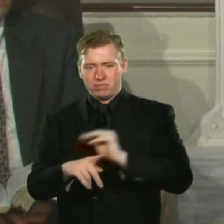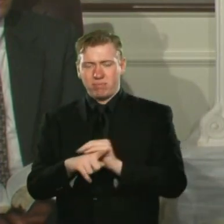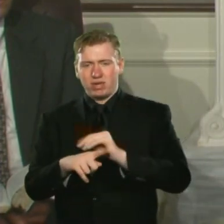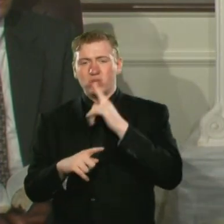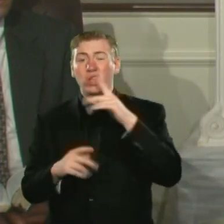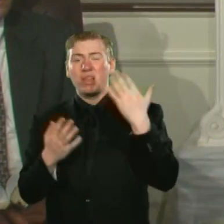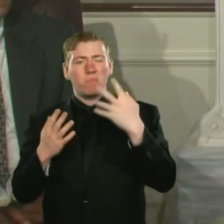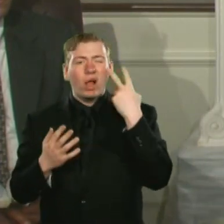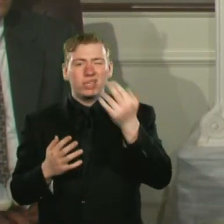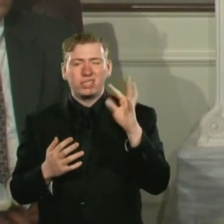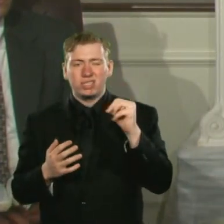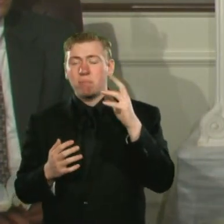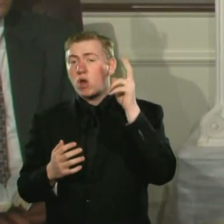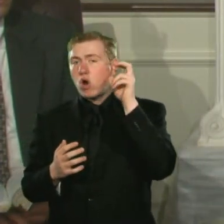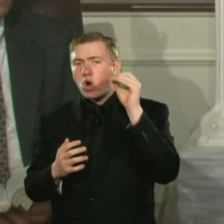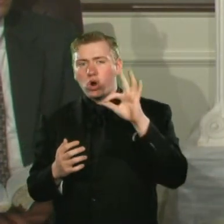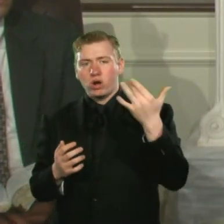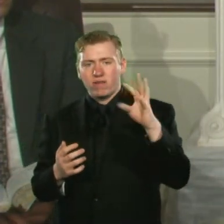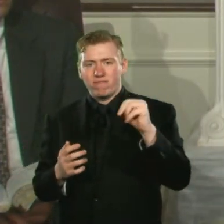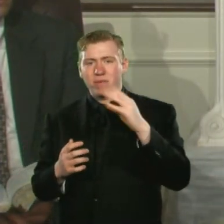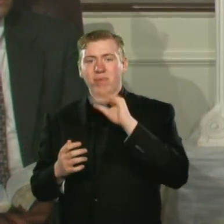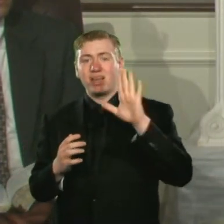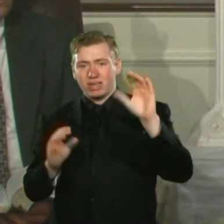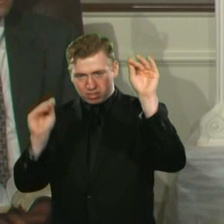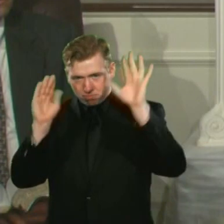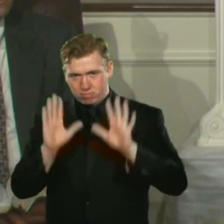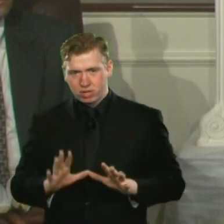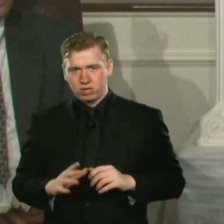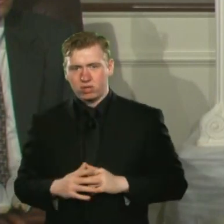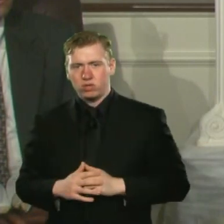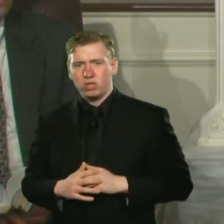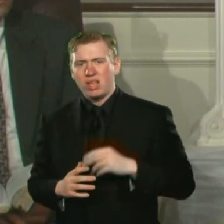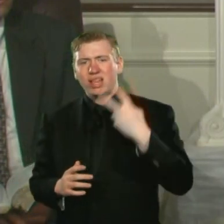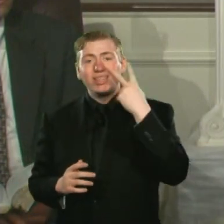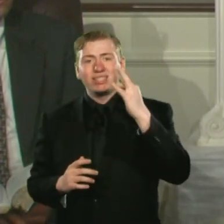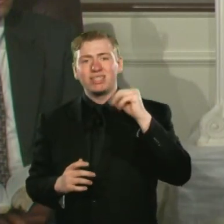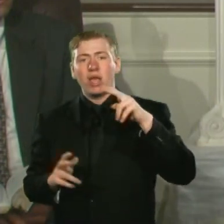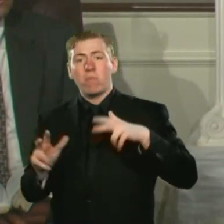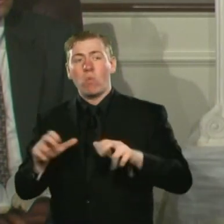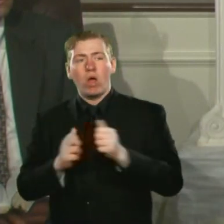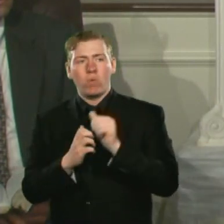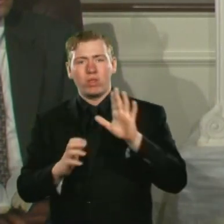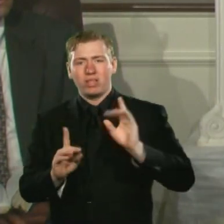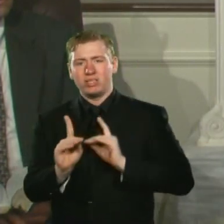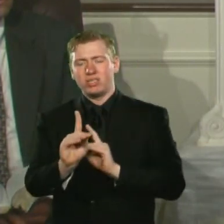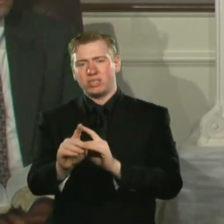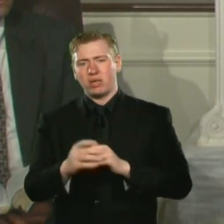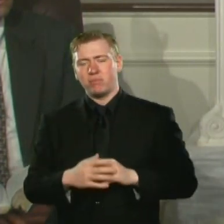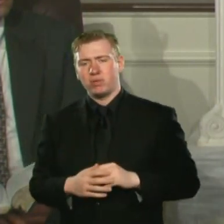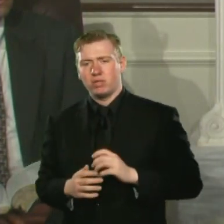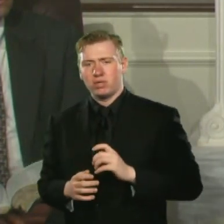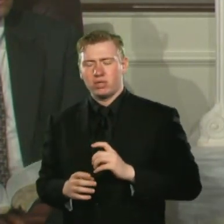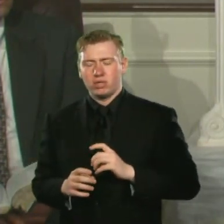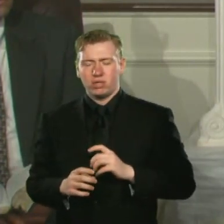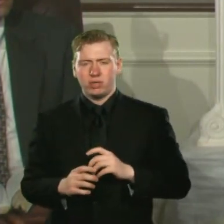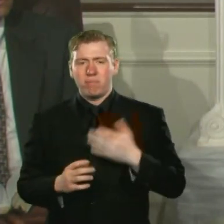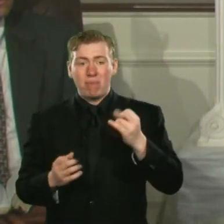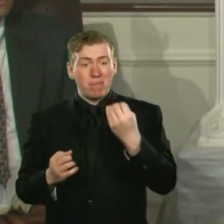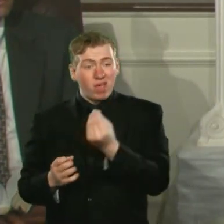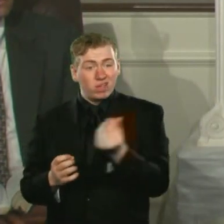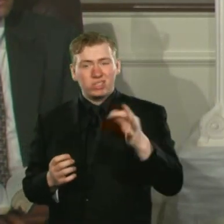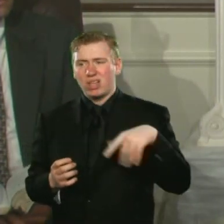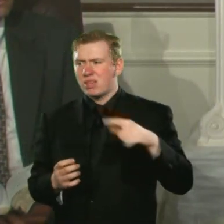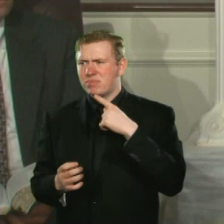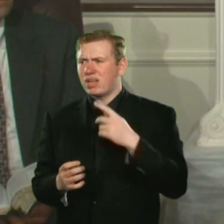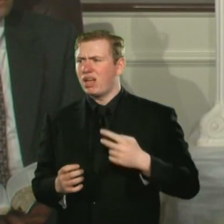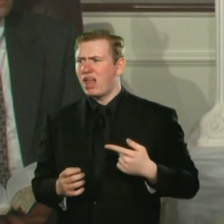him probably and heard about his miracles. As they see him walking with disciples, maybe one of them, maybe several of them